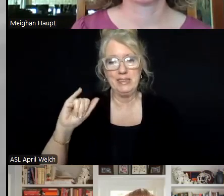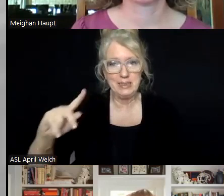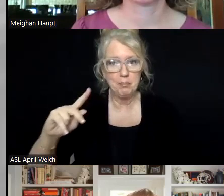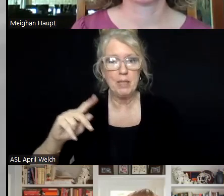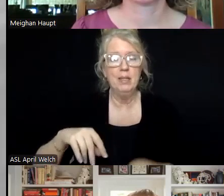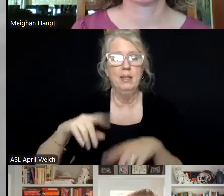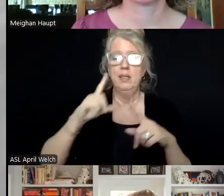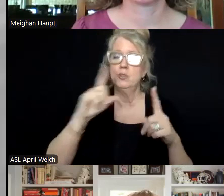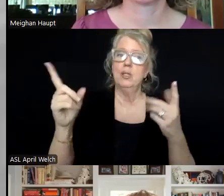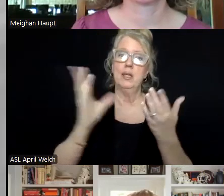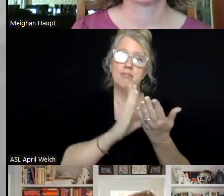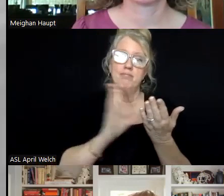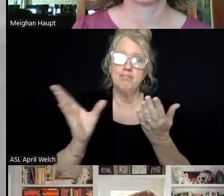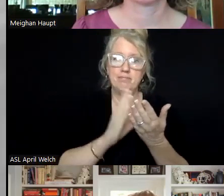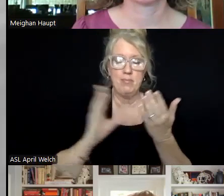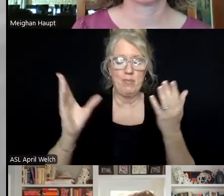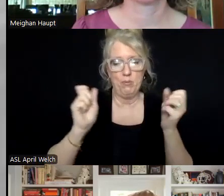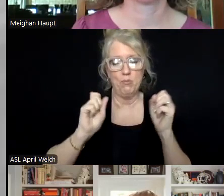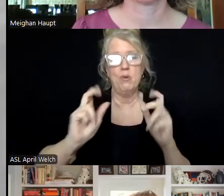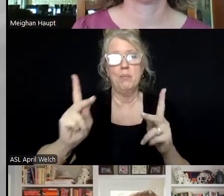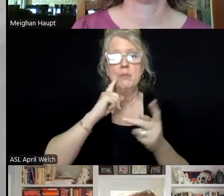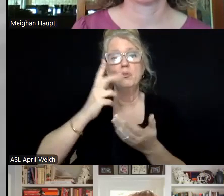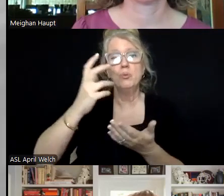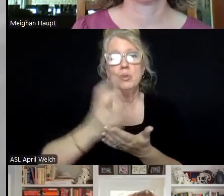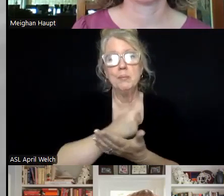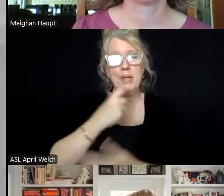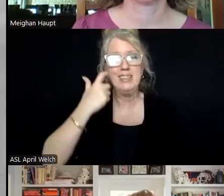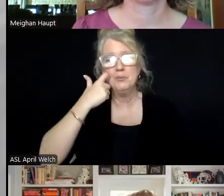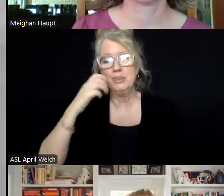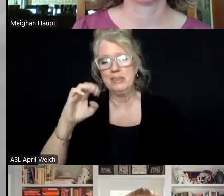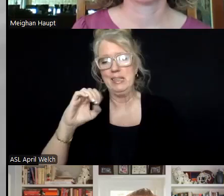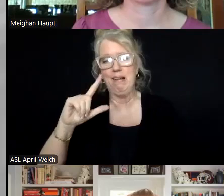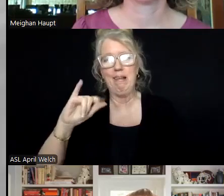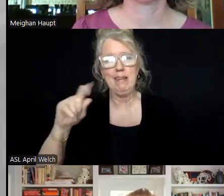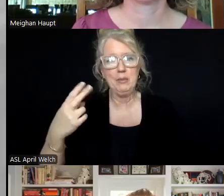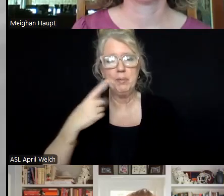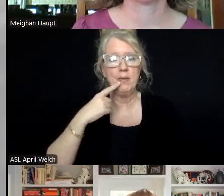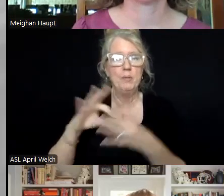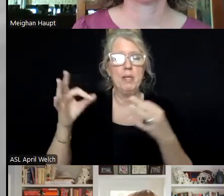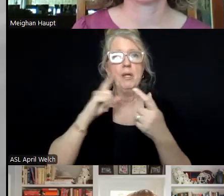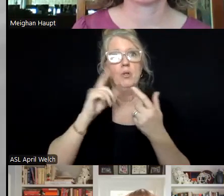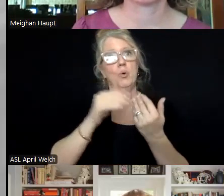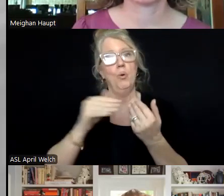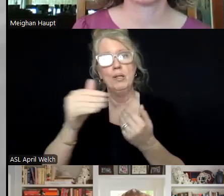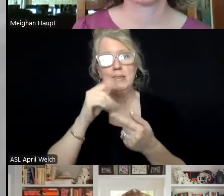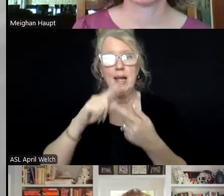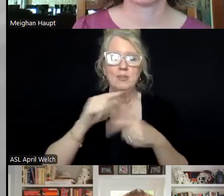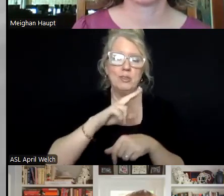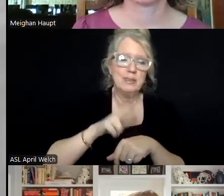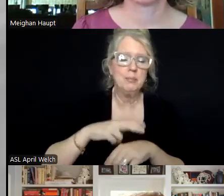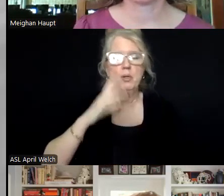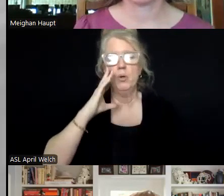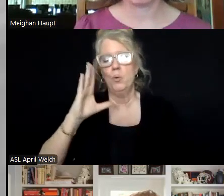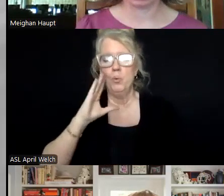set of opportunities to really utilize, as Elizabeth was mentioning, to get beyond just the sort of typical, we're going to